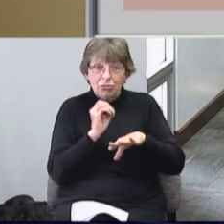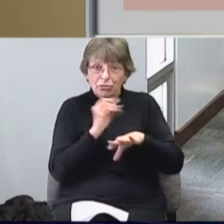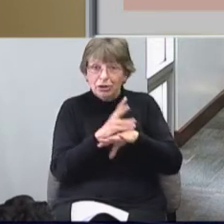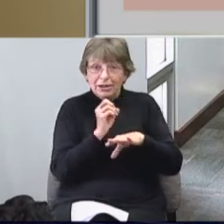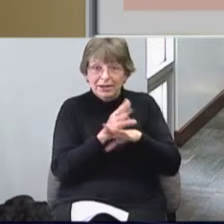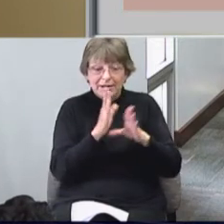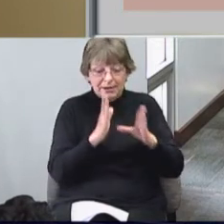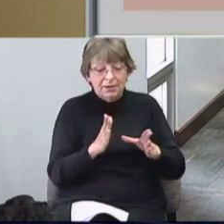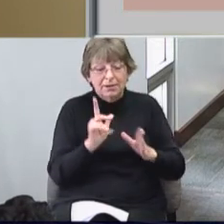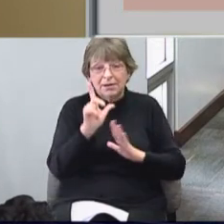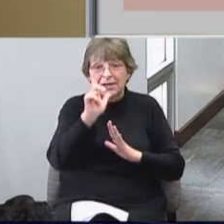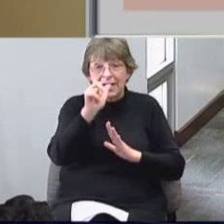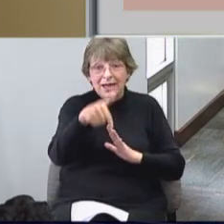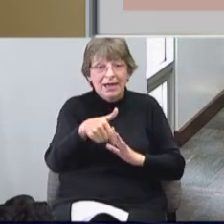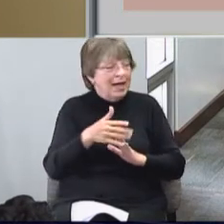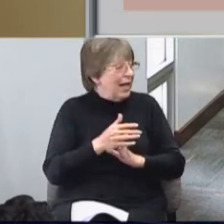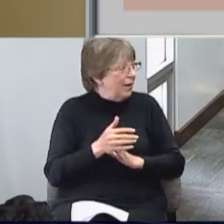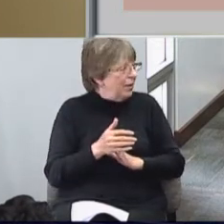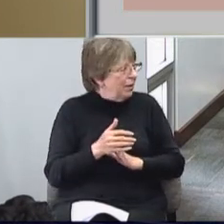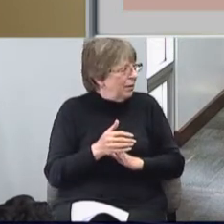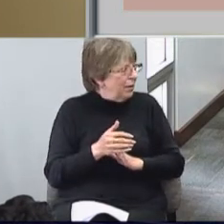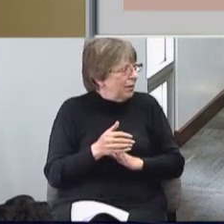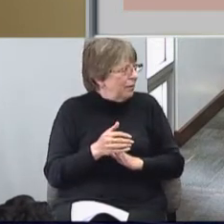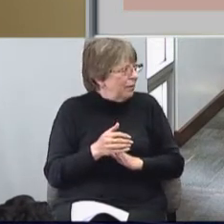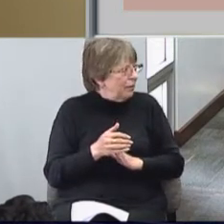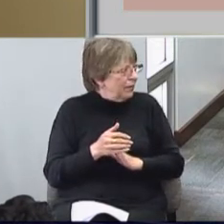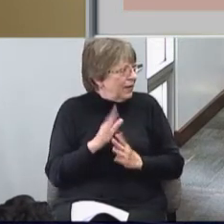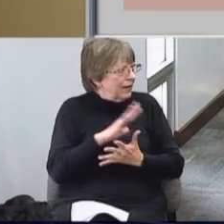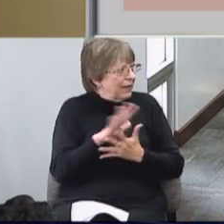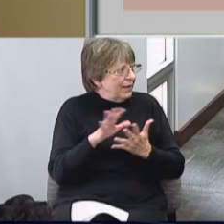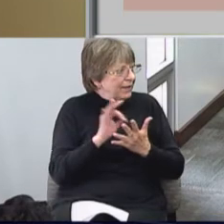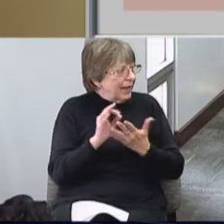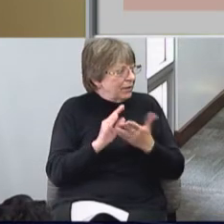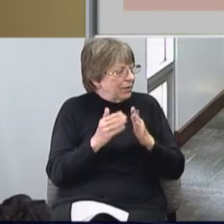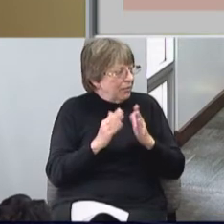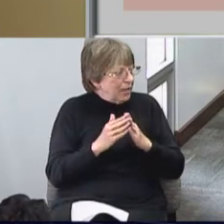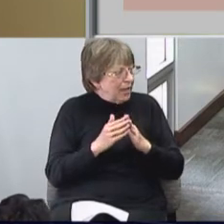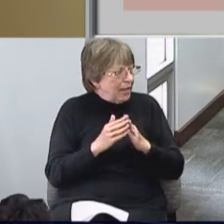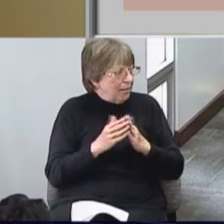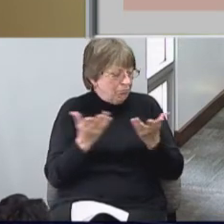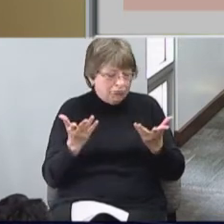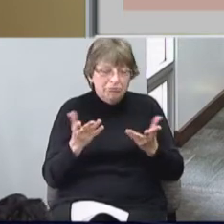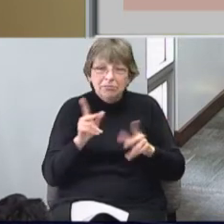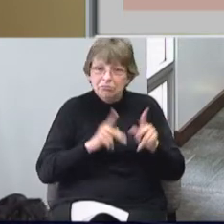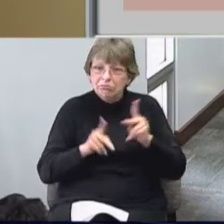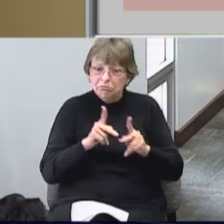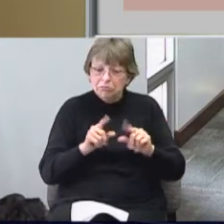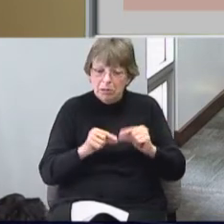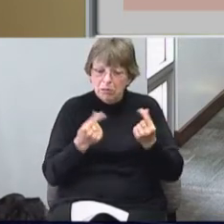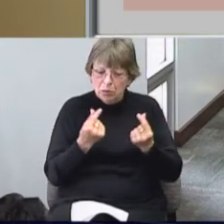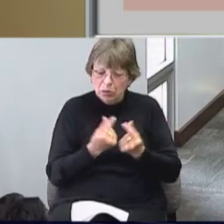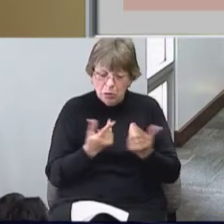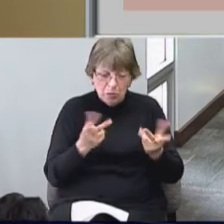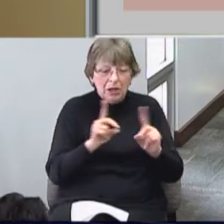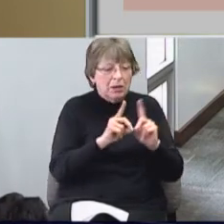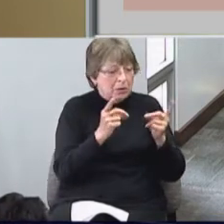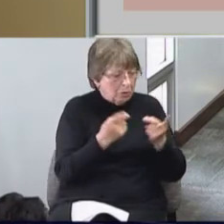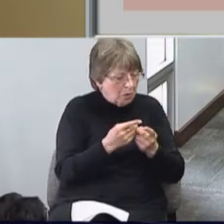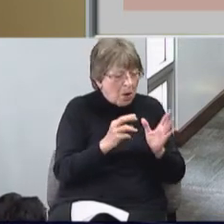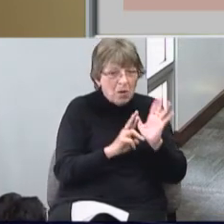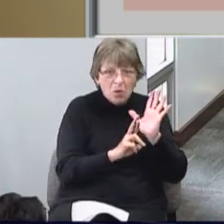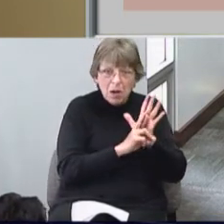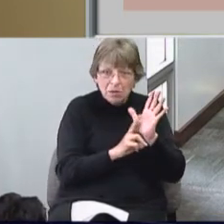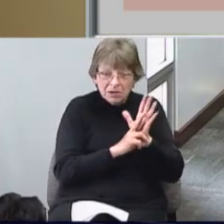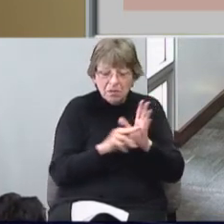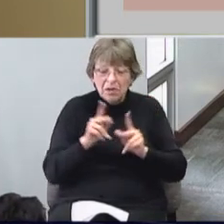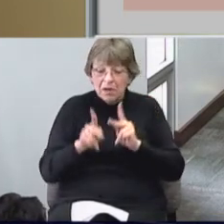committee is a project-specific group. It would be comprised of the department representatives, the people who are